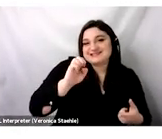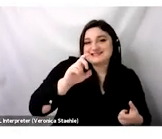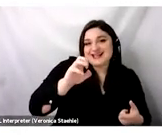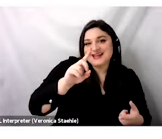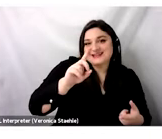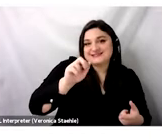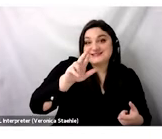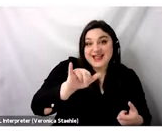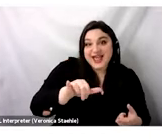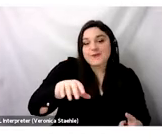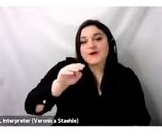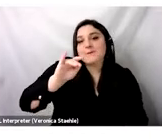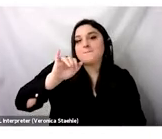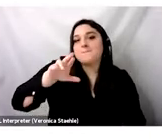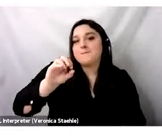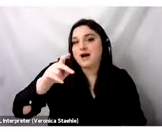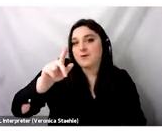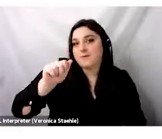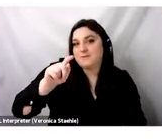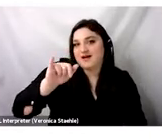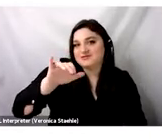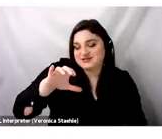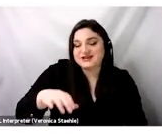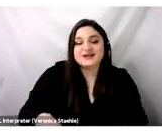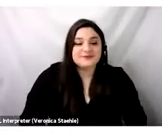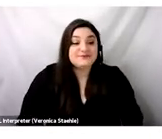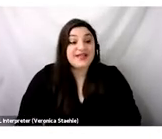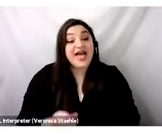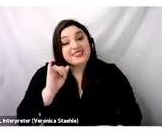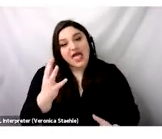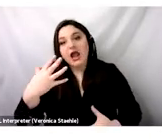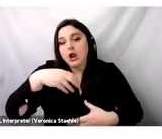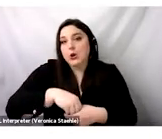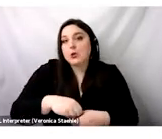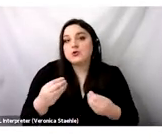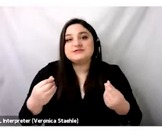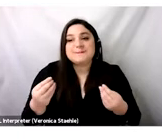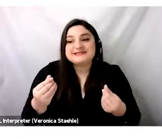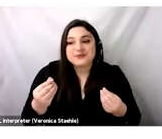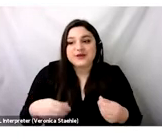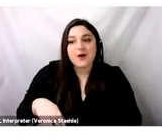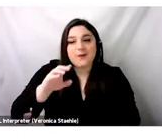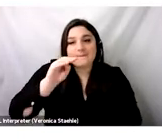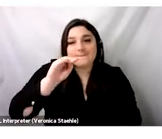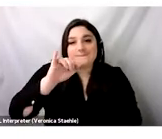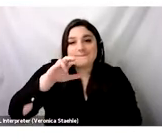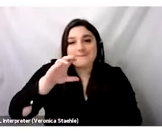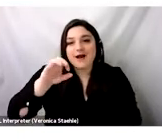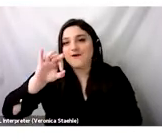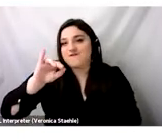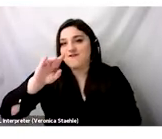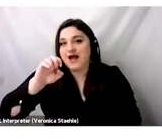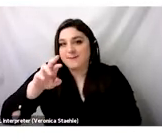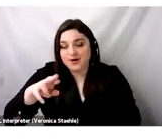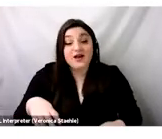all of them are valid. Included in these are microfibers. So it is anything that comes from a larger piece